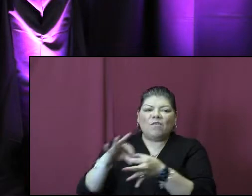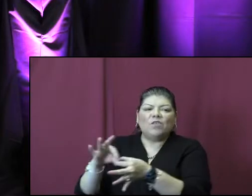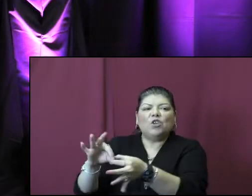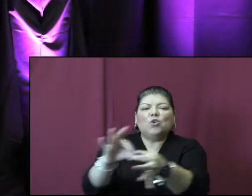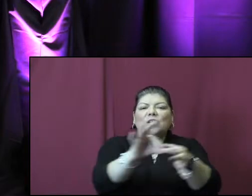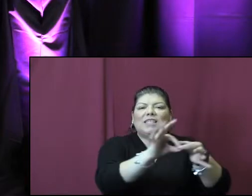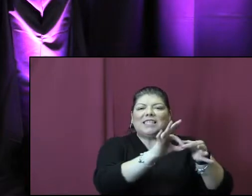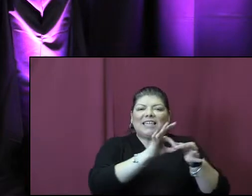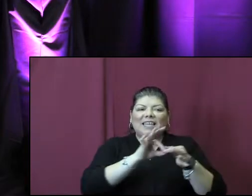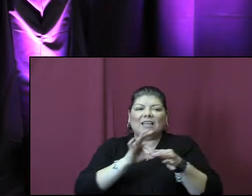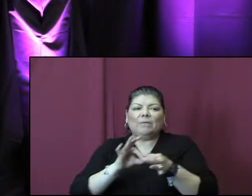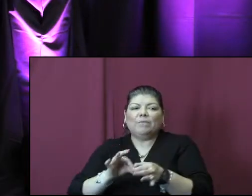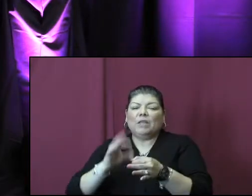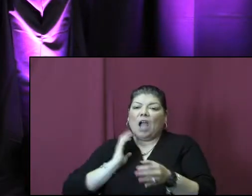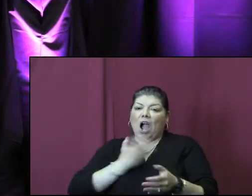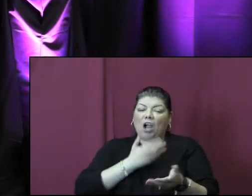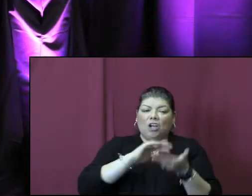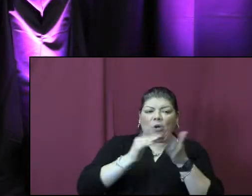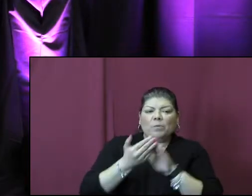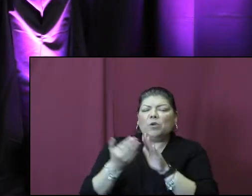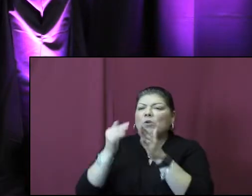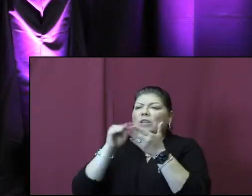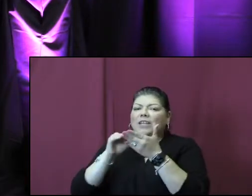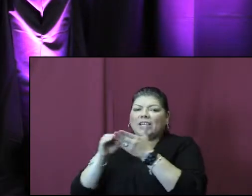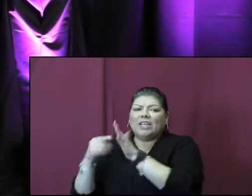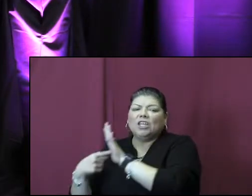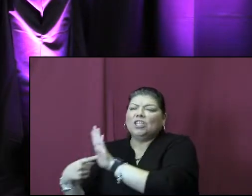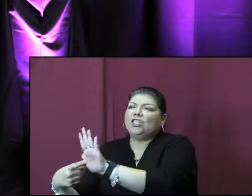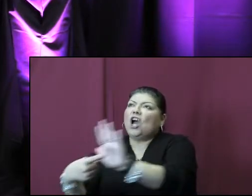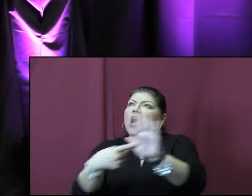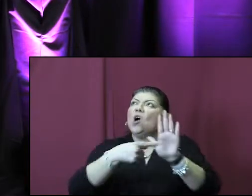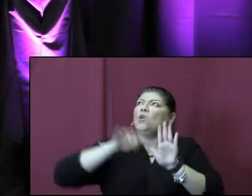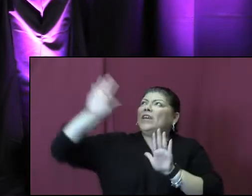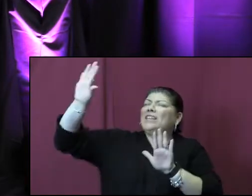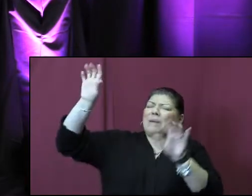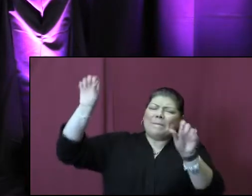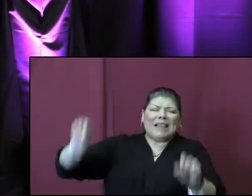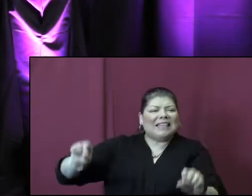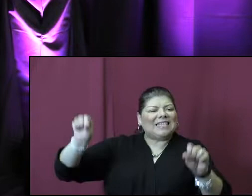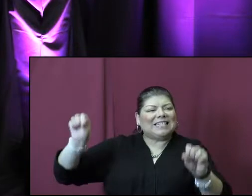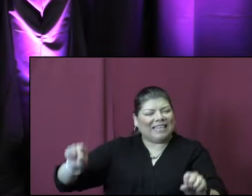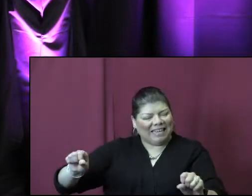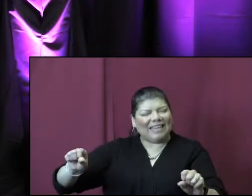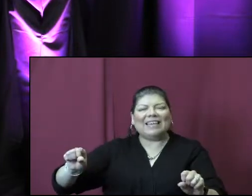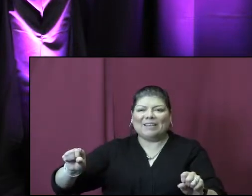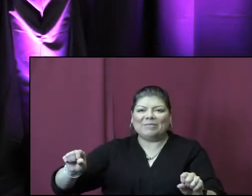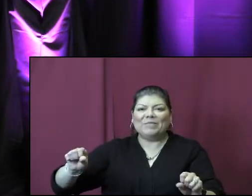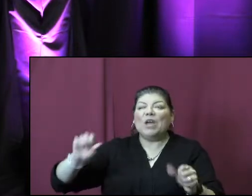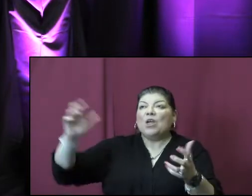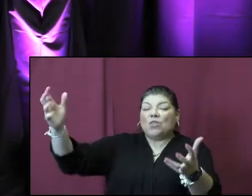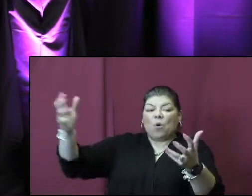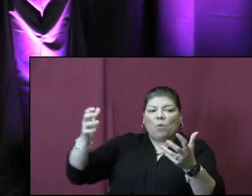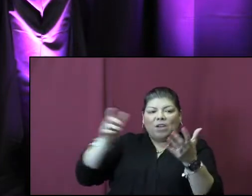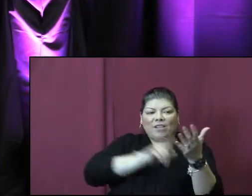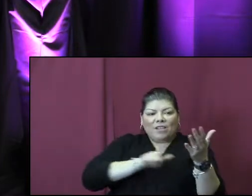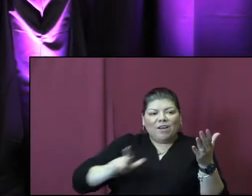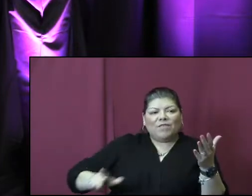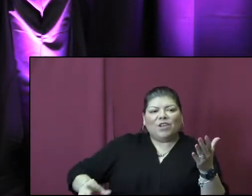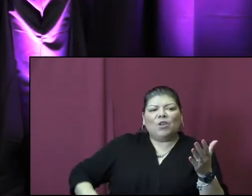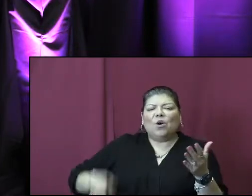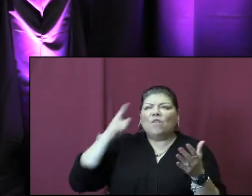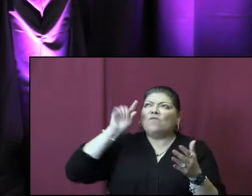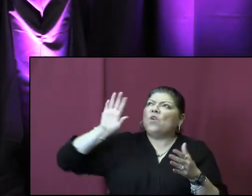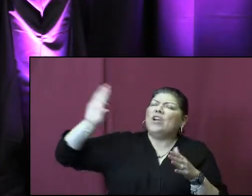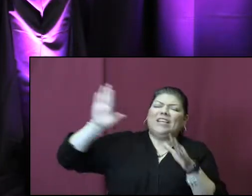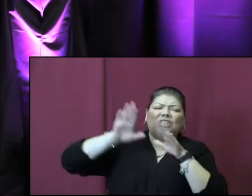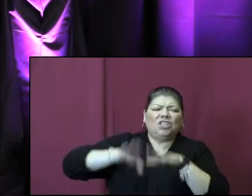Spirit of unity, yeah, to our community, show his ability. The will of